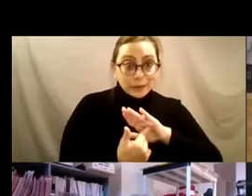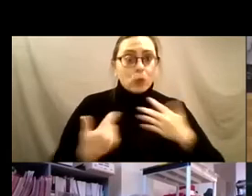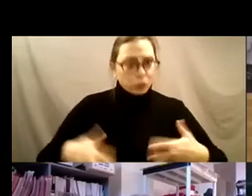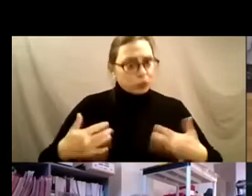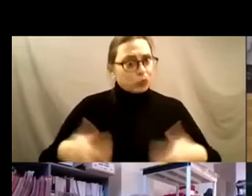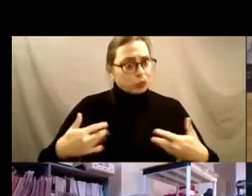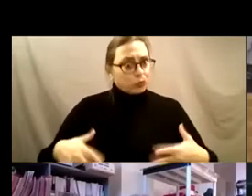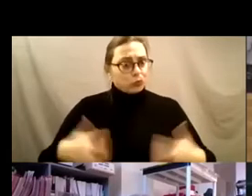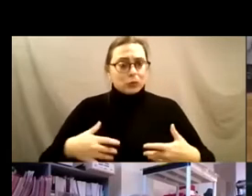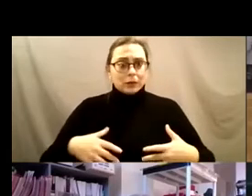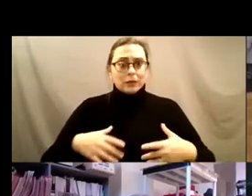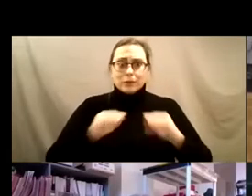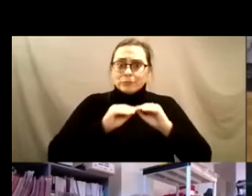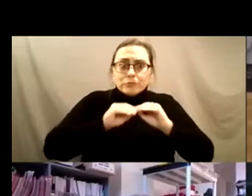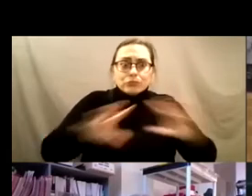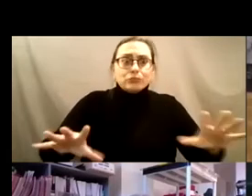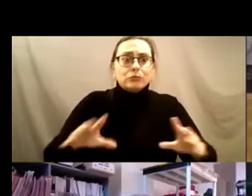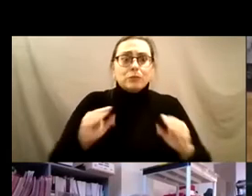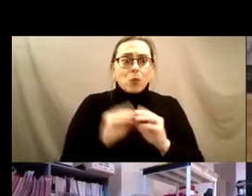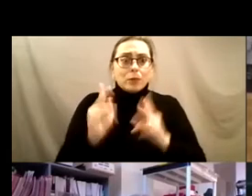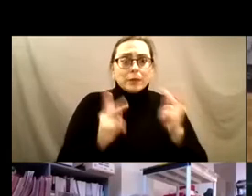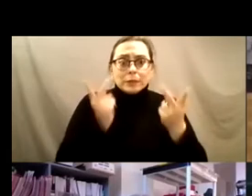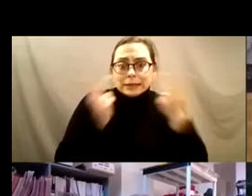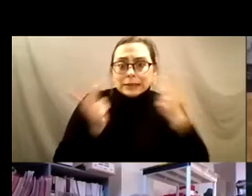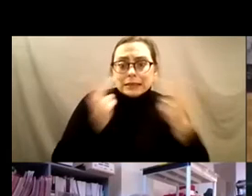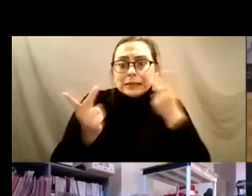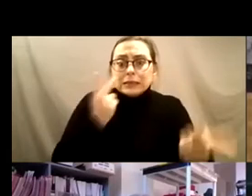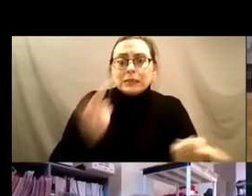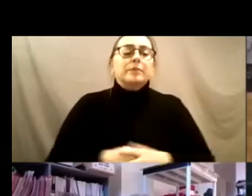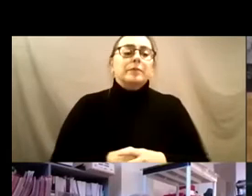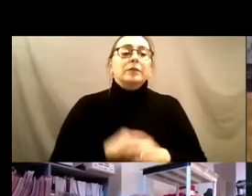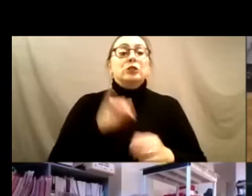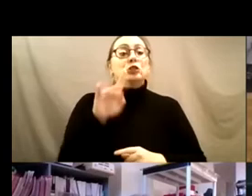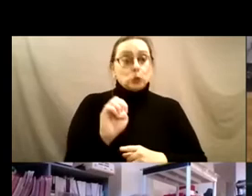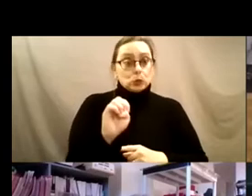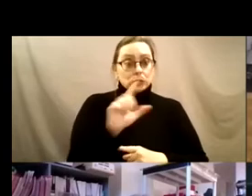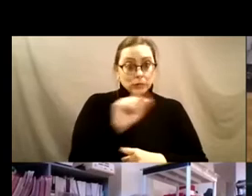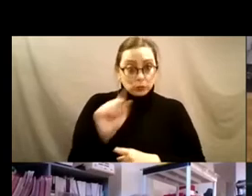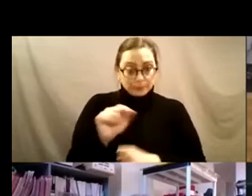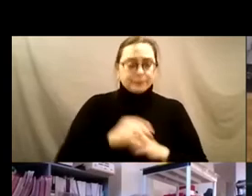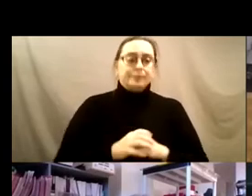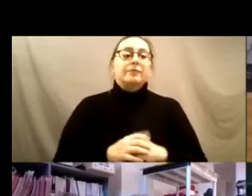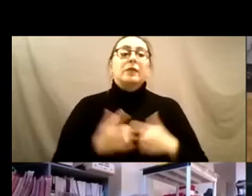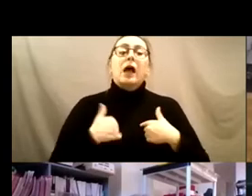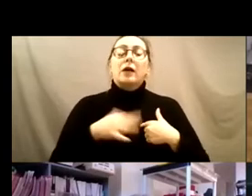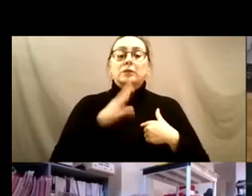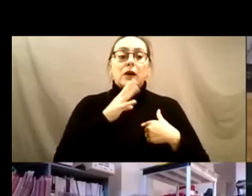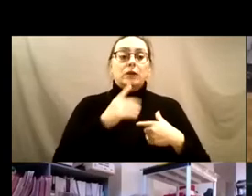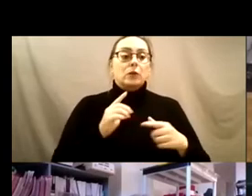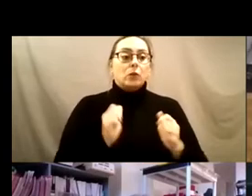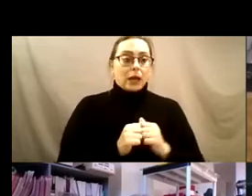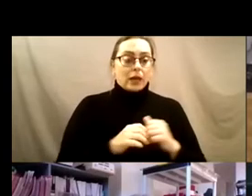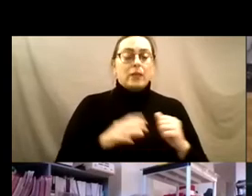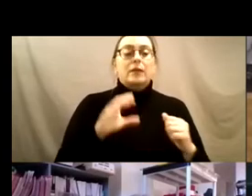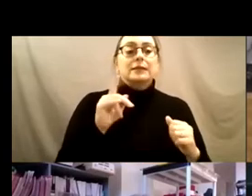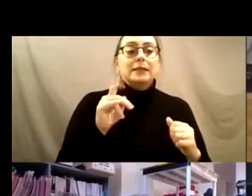impact and are reaching our audience members. In June 2020, I was able to speak with Senator Patricia